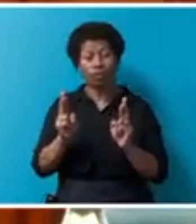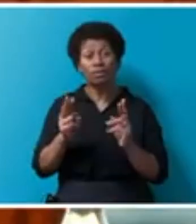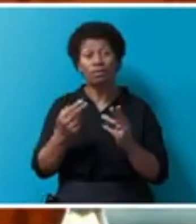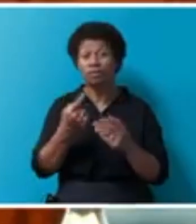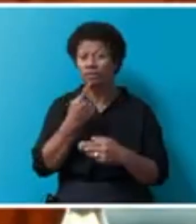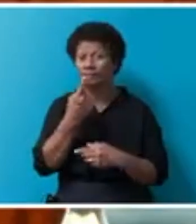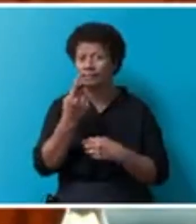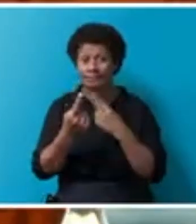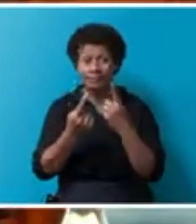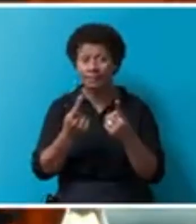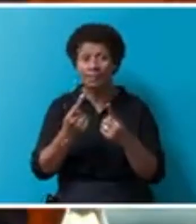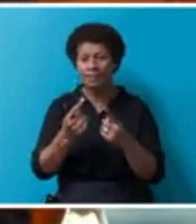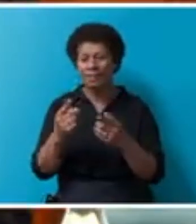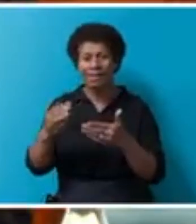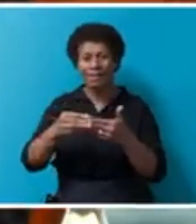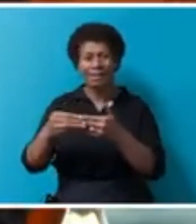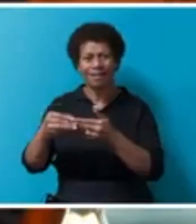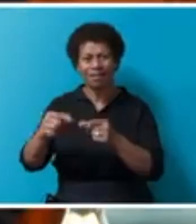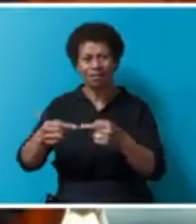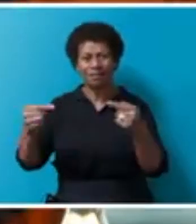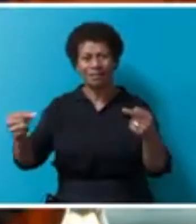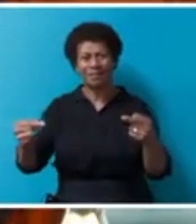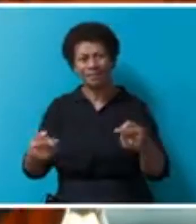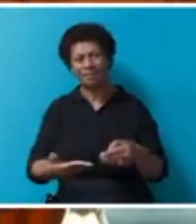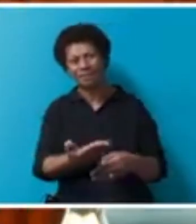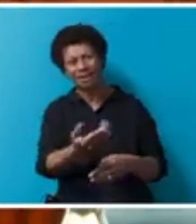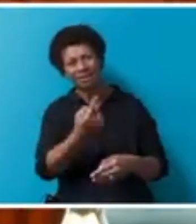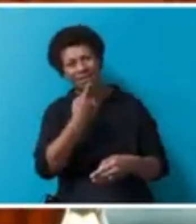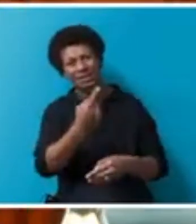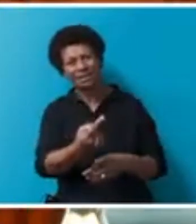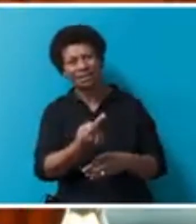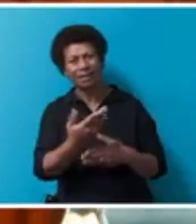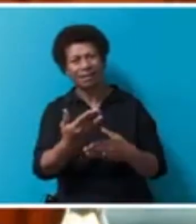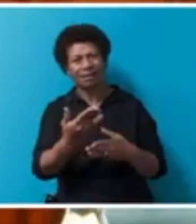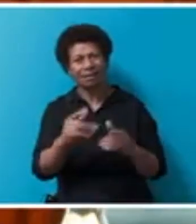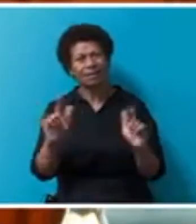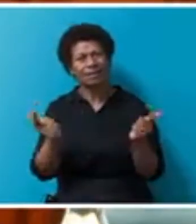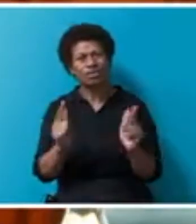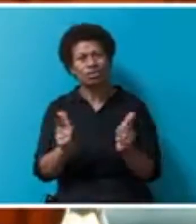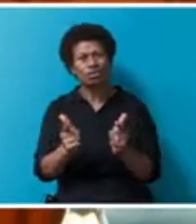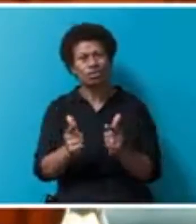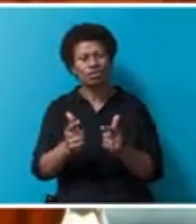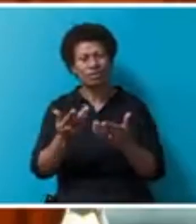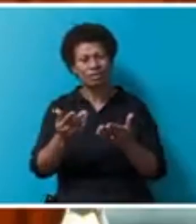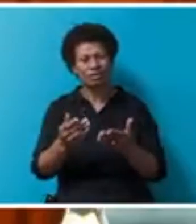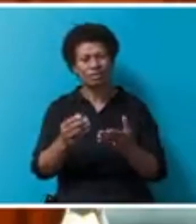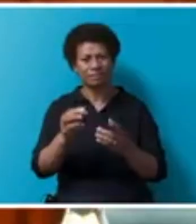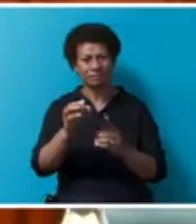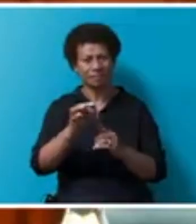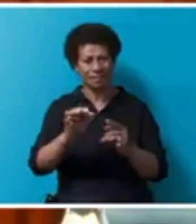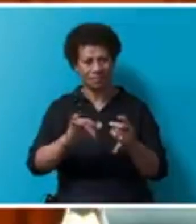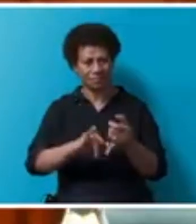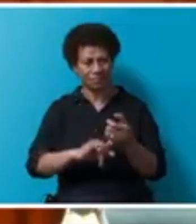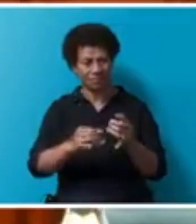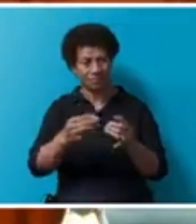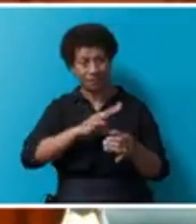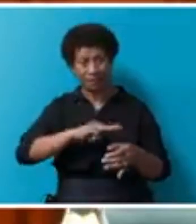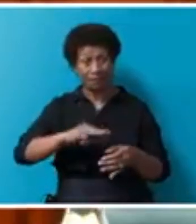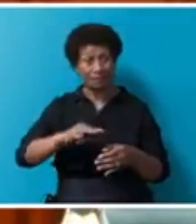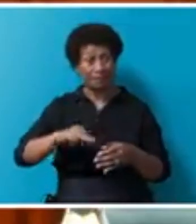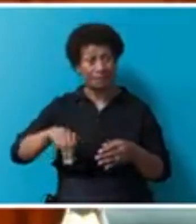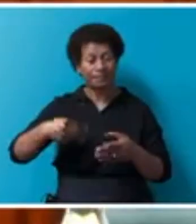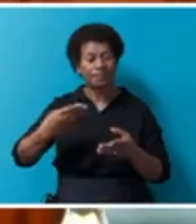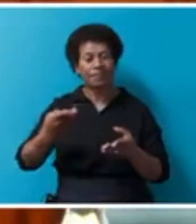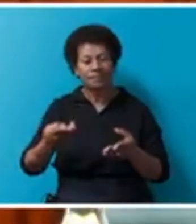by the Leader of the Opposition that Cabinet Ministers ought to be significantly reduced and that Permanent Secretaries can, and I quote, run the